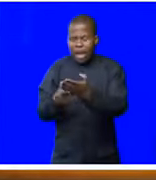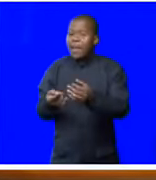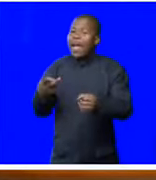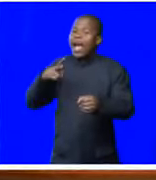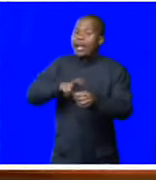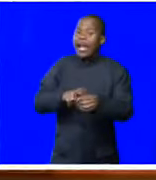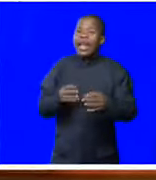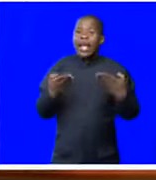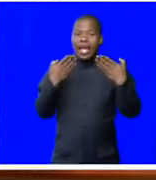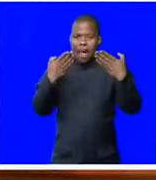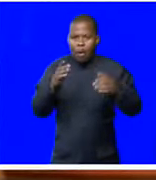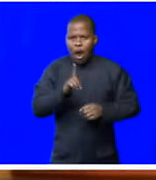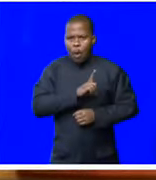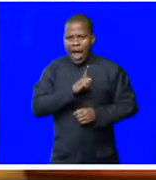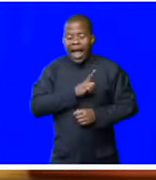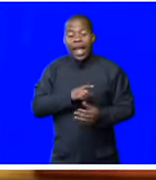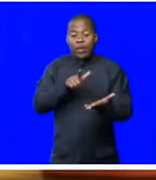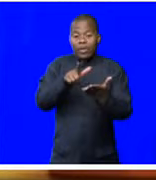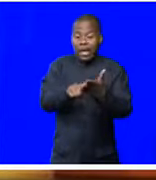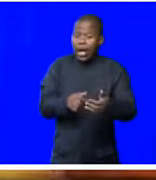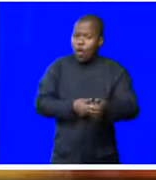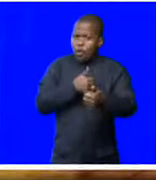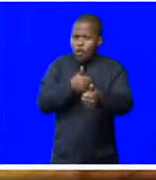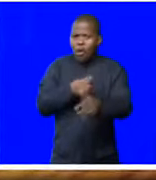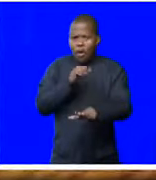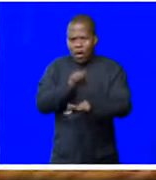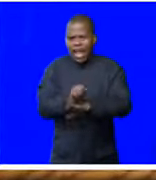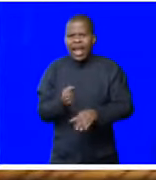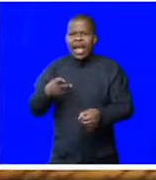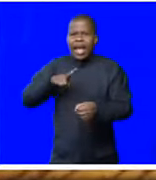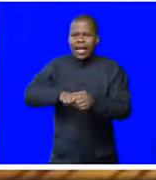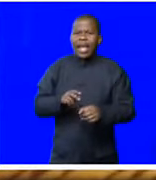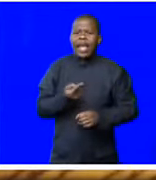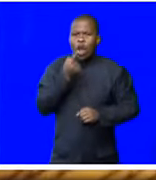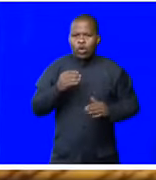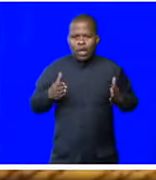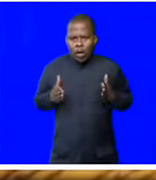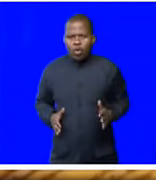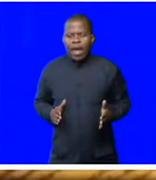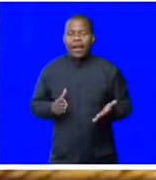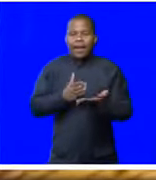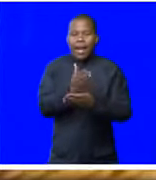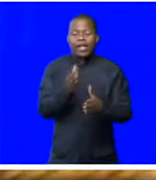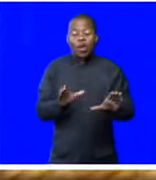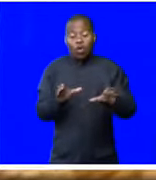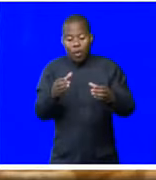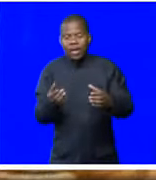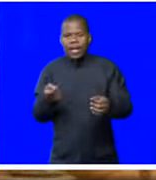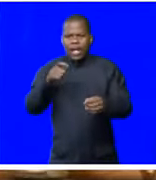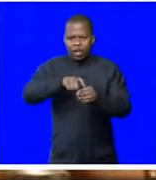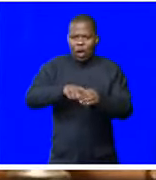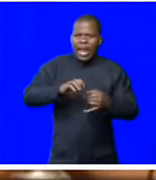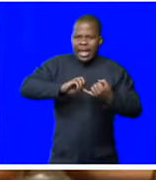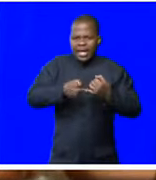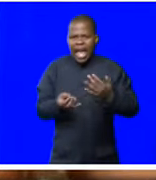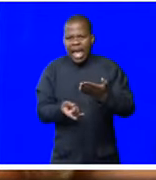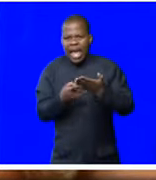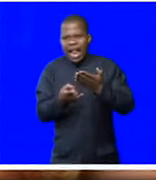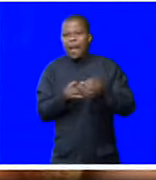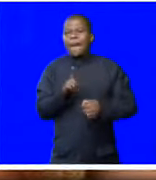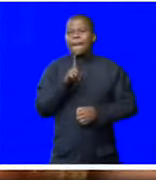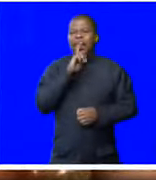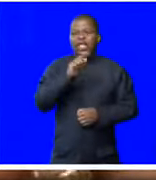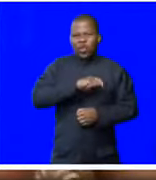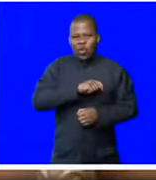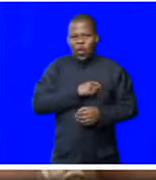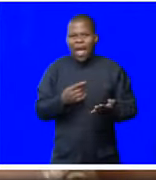appreciation over how he handled the matter. He says the Human Rights Commission also attended to the matter. However, it failed to come